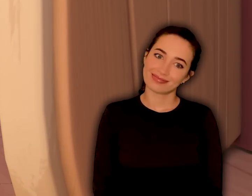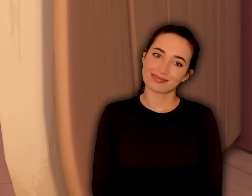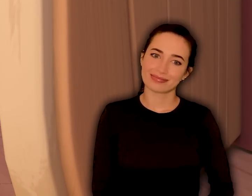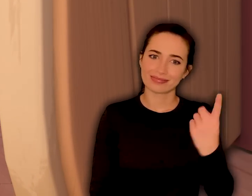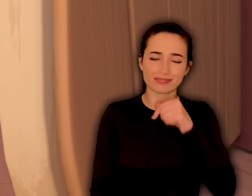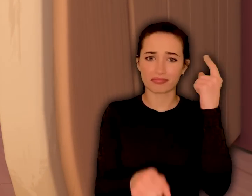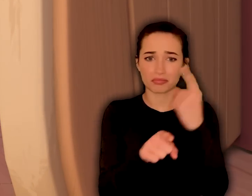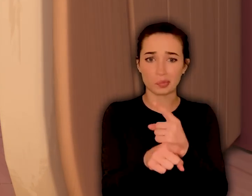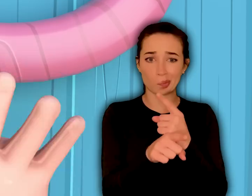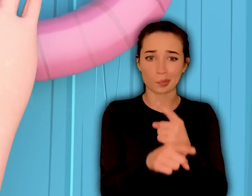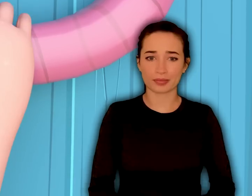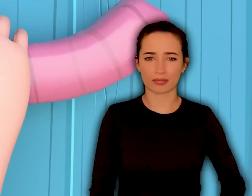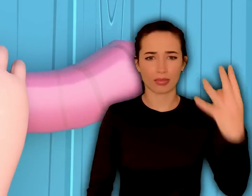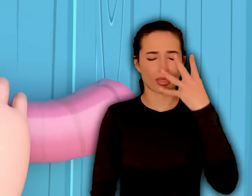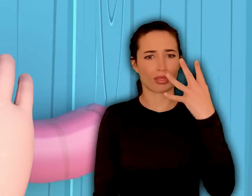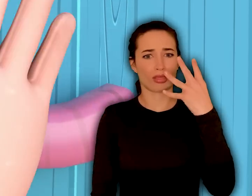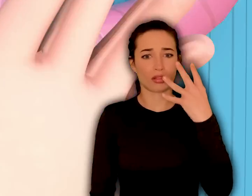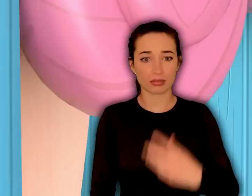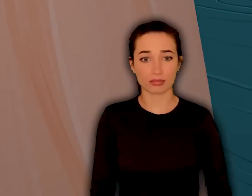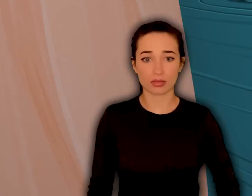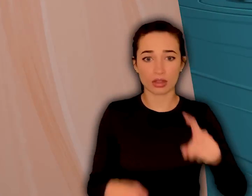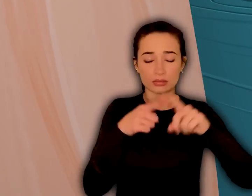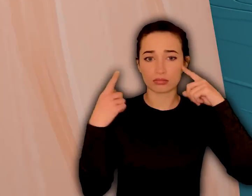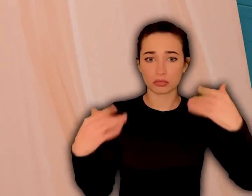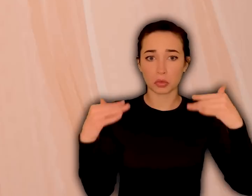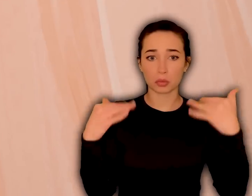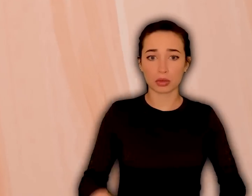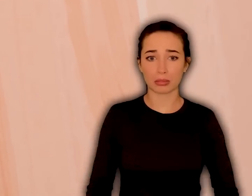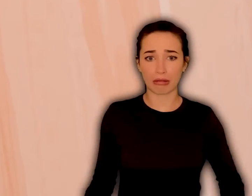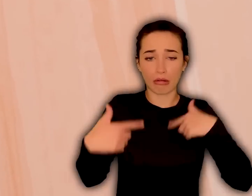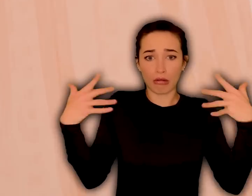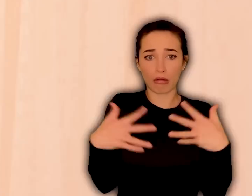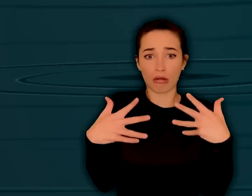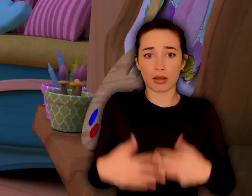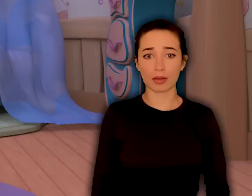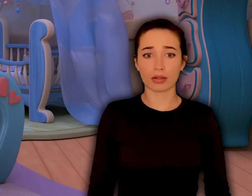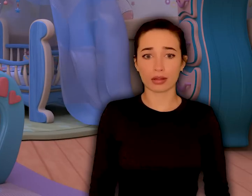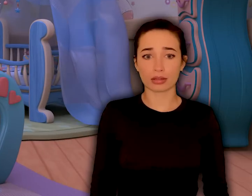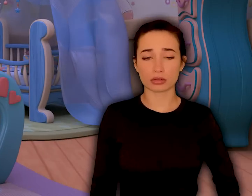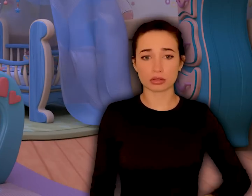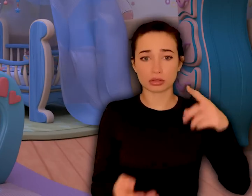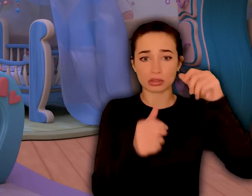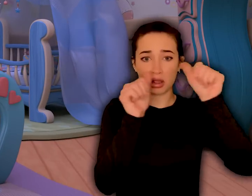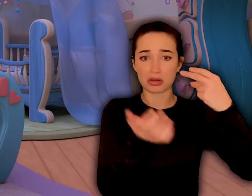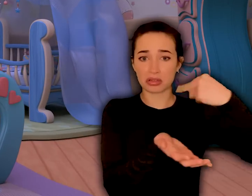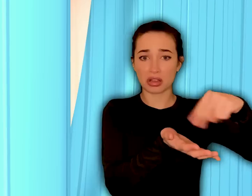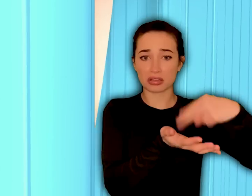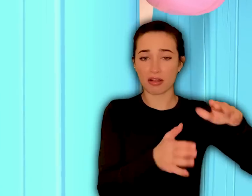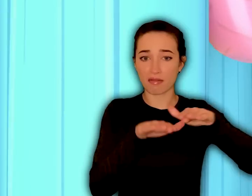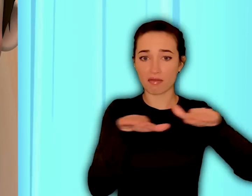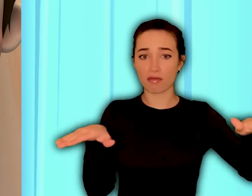closet something's not right shining real bright my closet is booming I'm having a fright Shadows